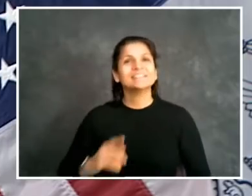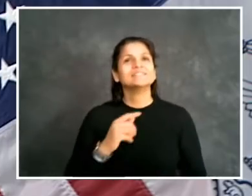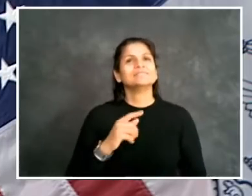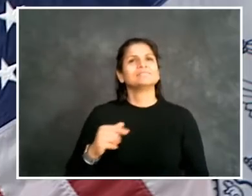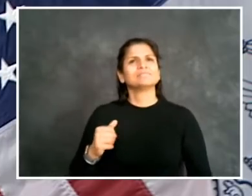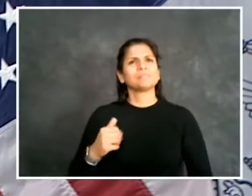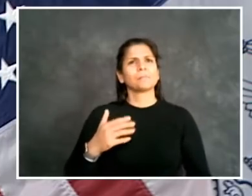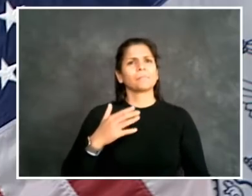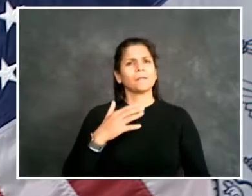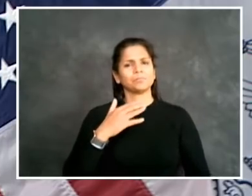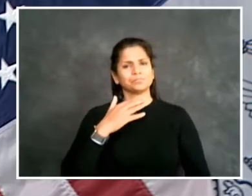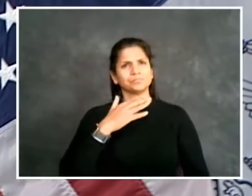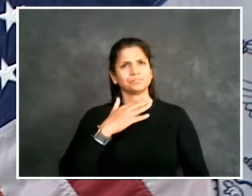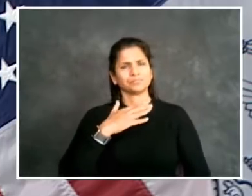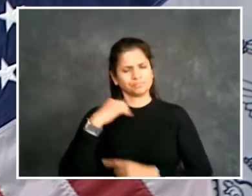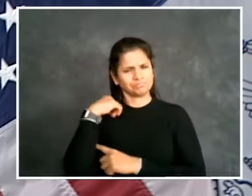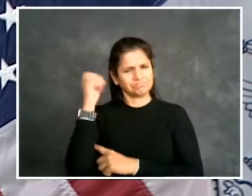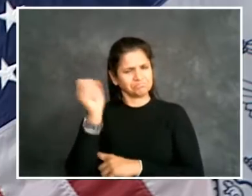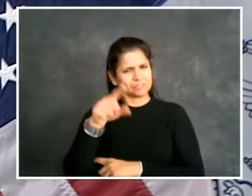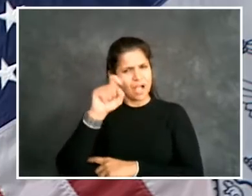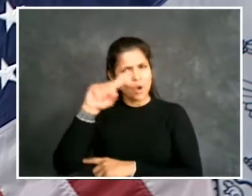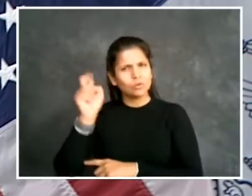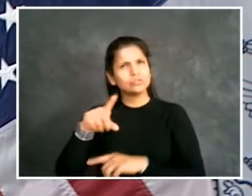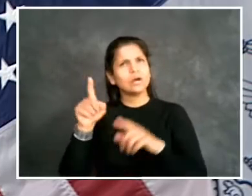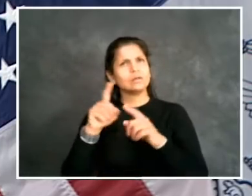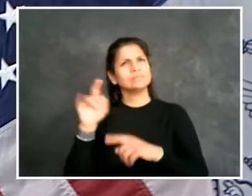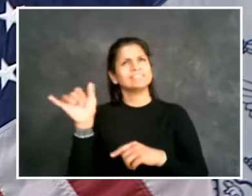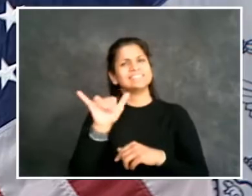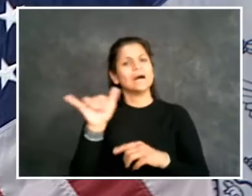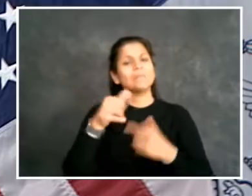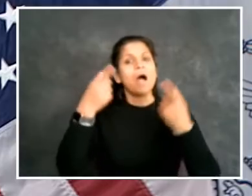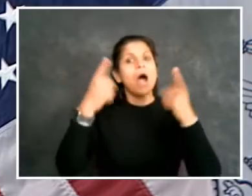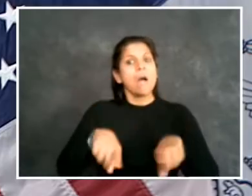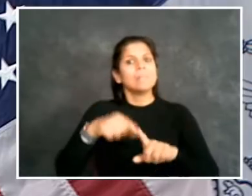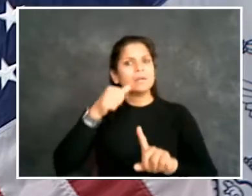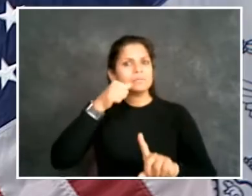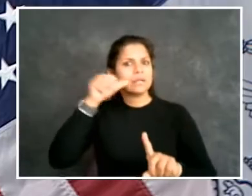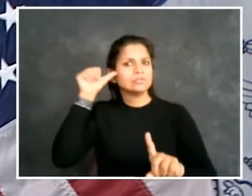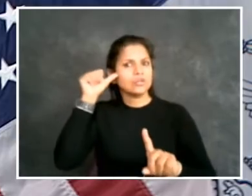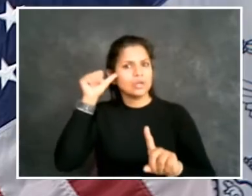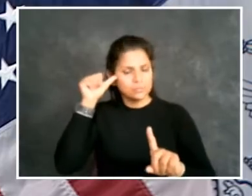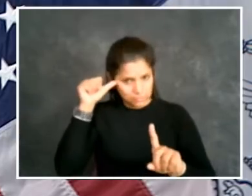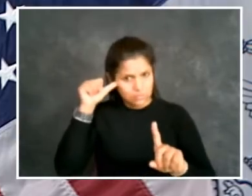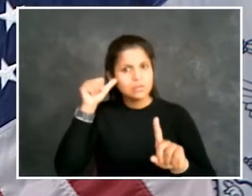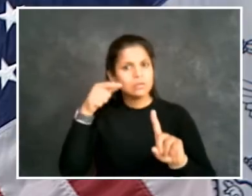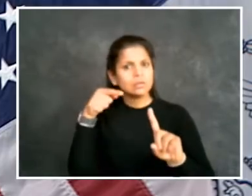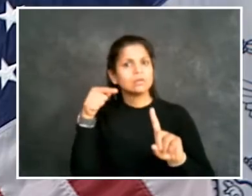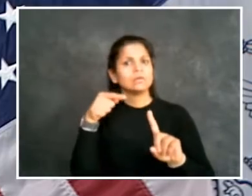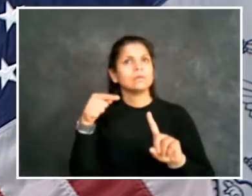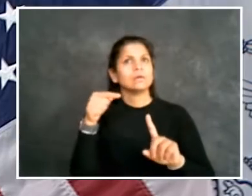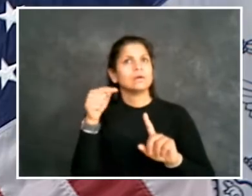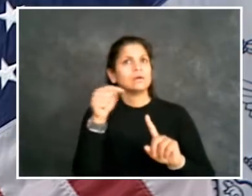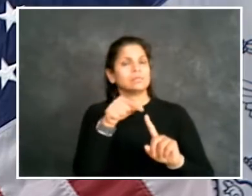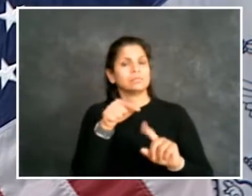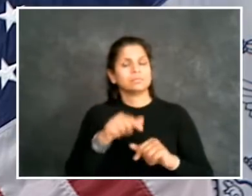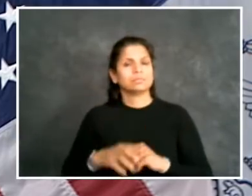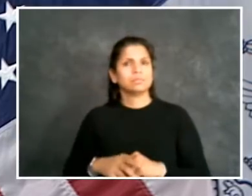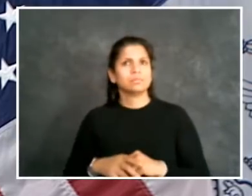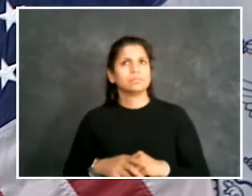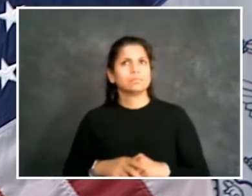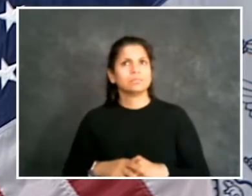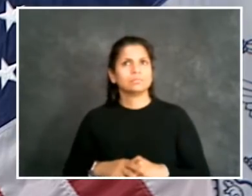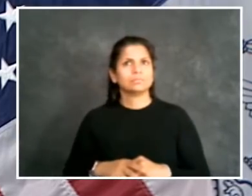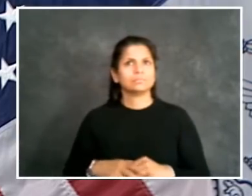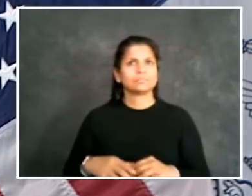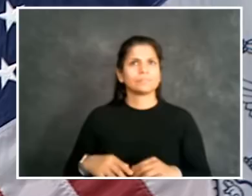asked yesterday because I think it got deflected into the problems with social